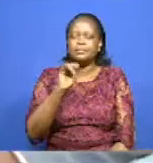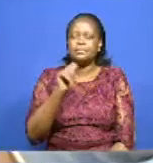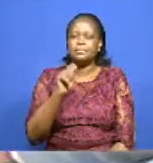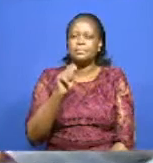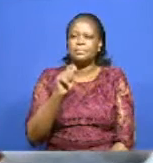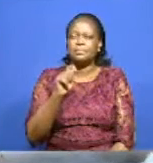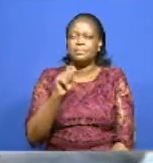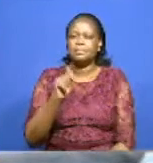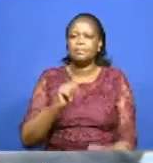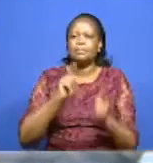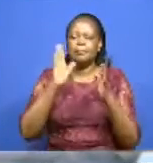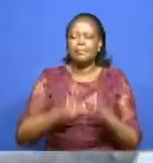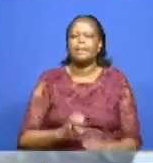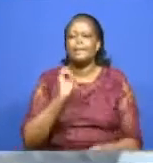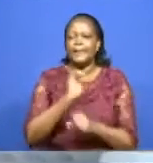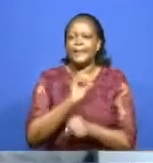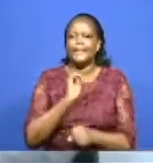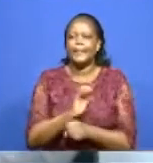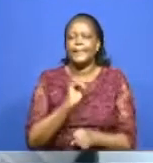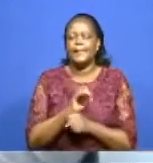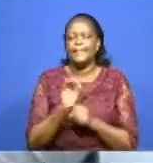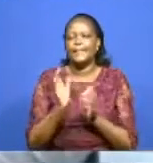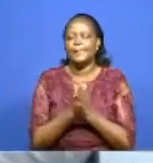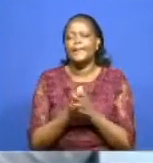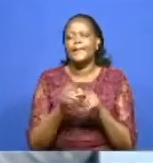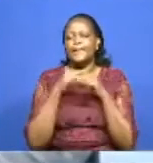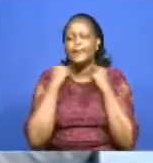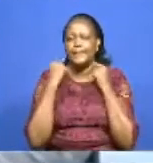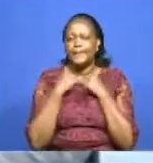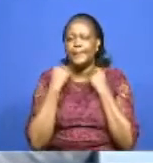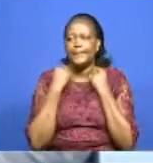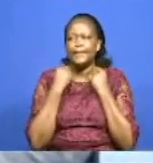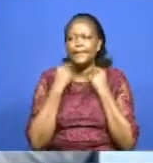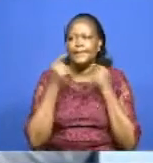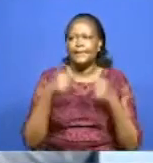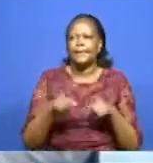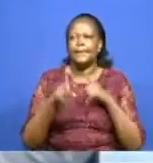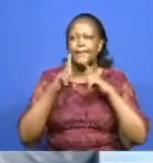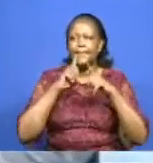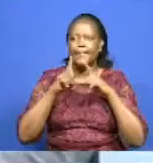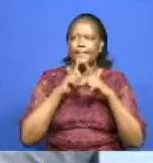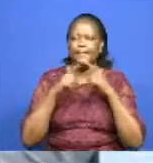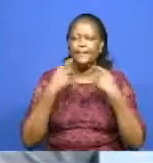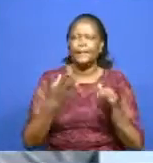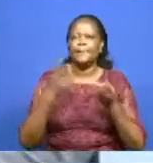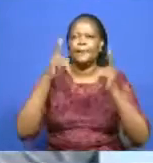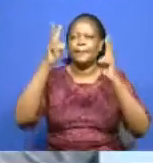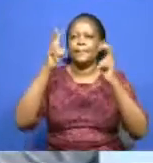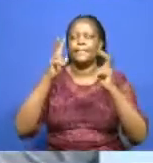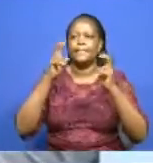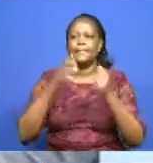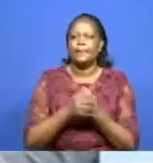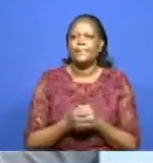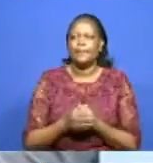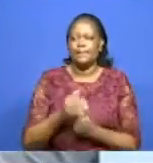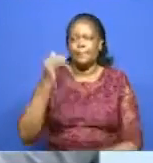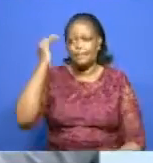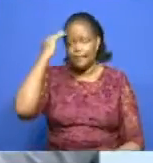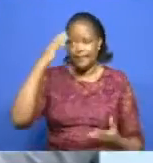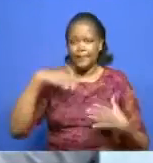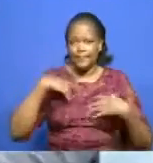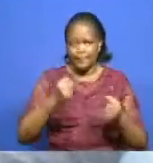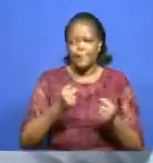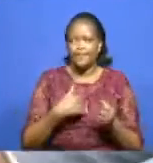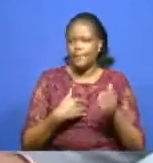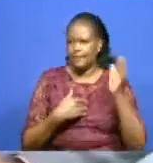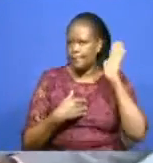counseling the National Police Service, is currently speaking on matters mental health. Let's